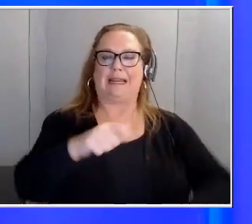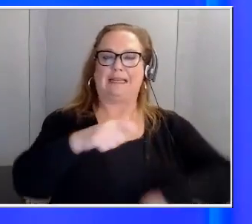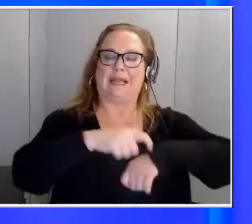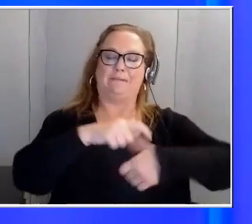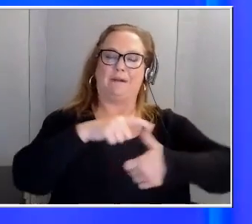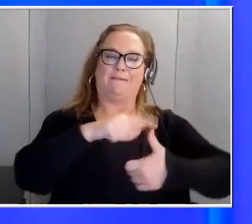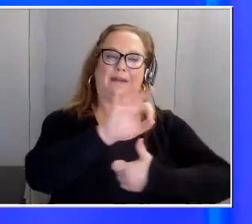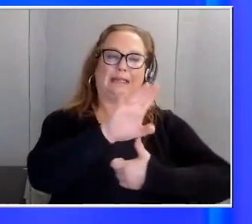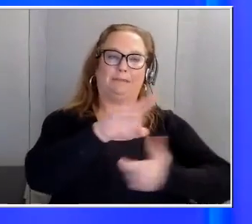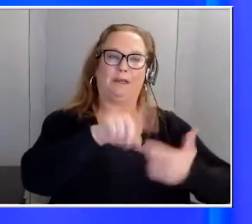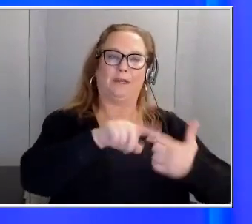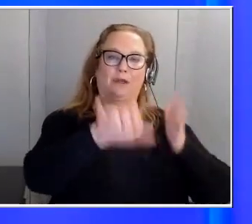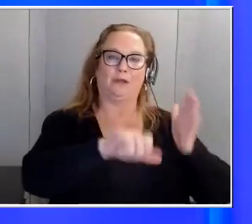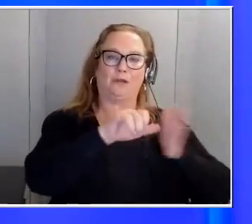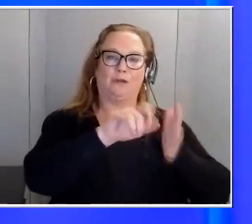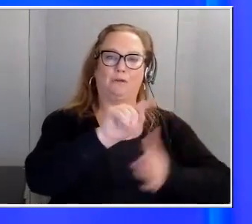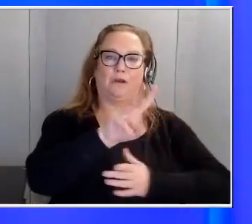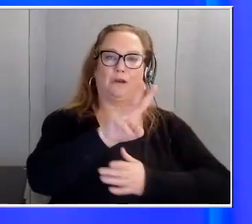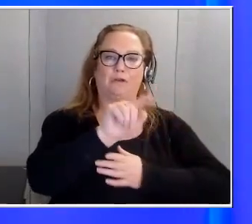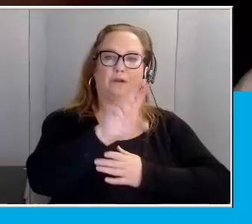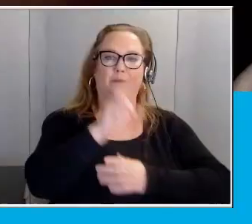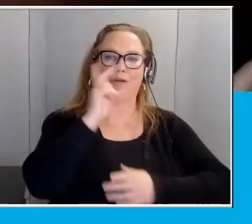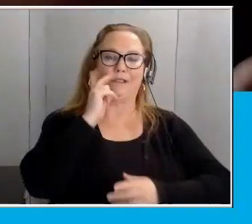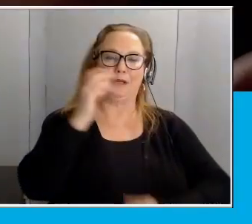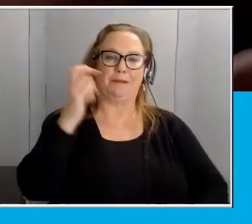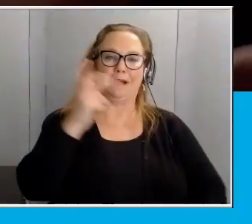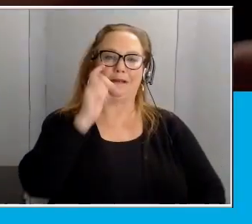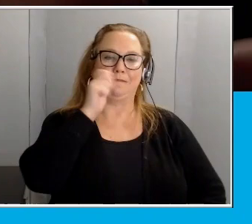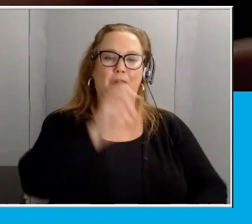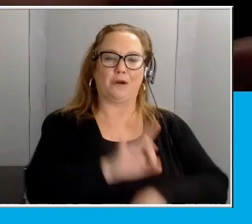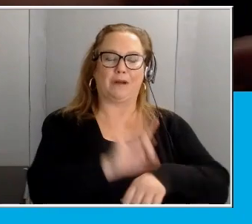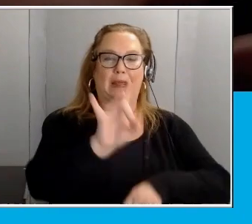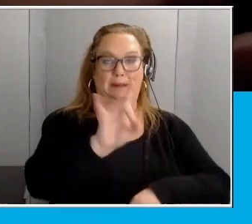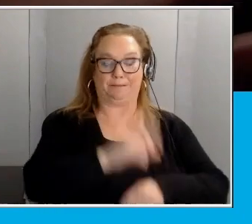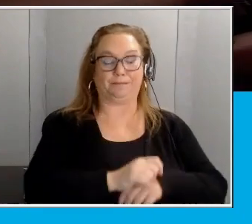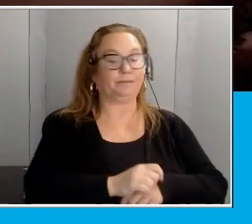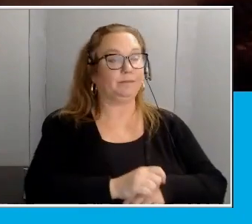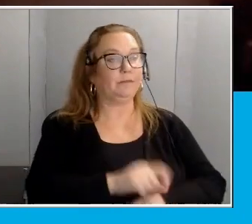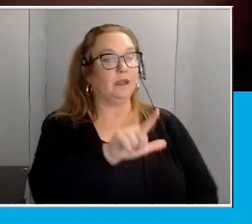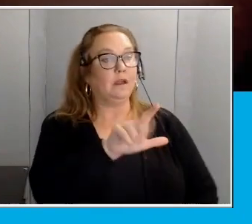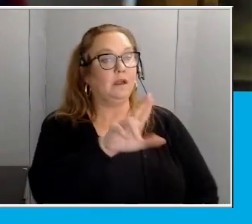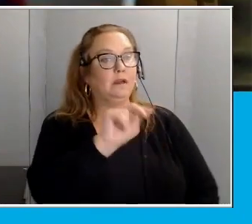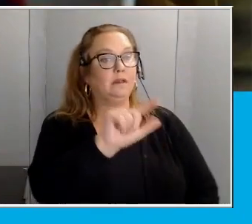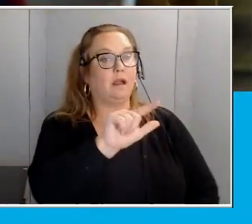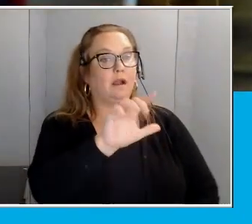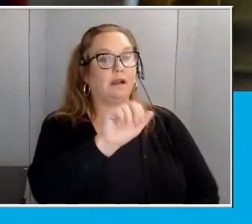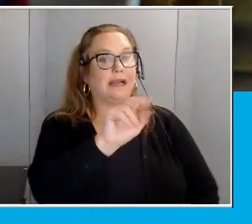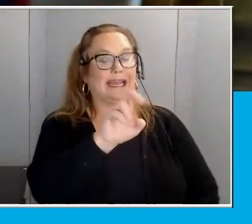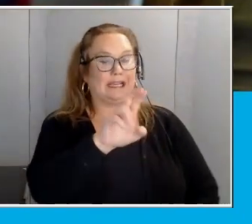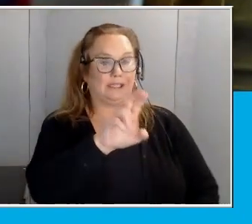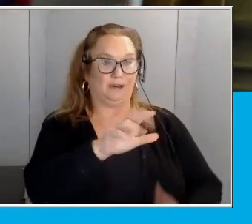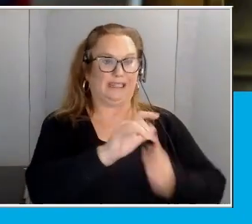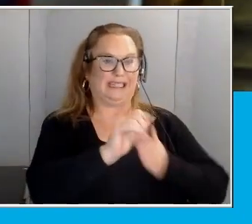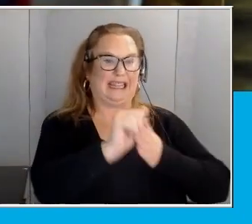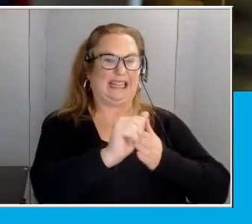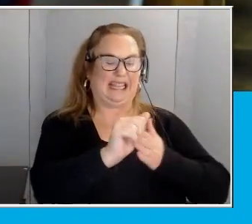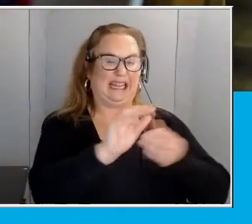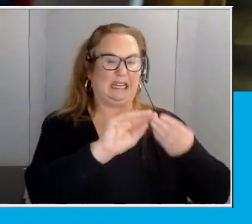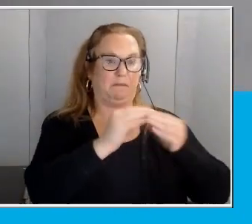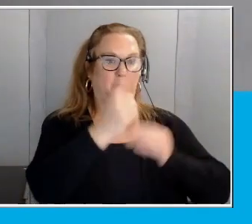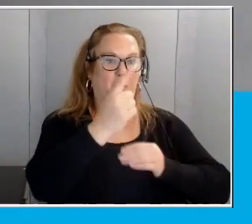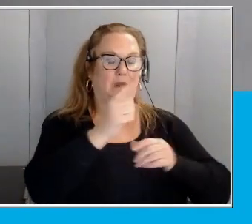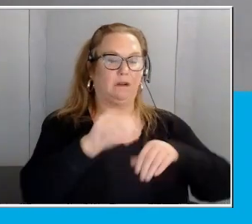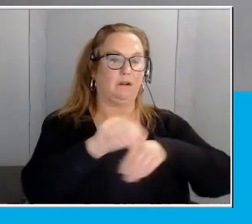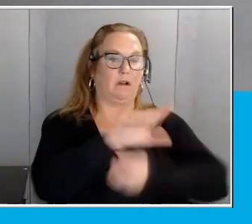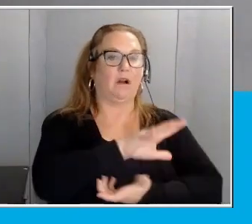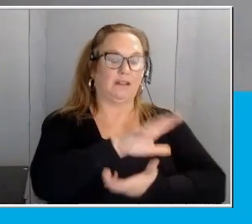Twitter. We'll see you back here tomorrow at 8. Have a great day. Lung cancer is the leading cause of cancer death in the U.S. and receives the